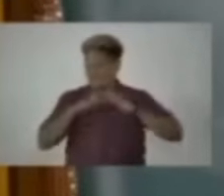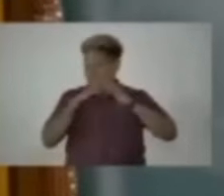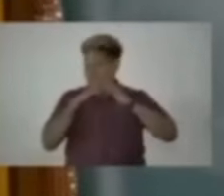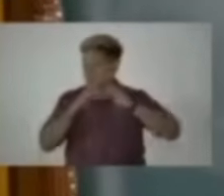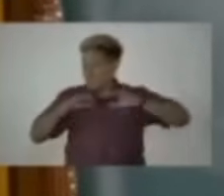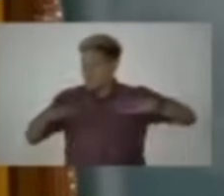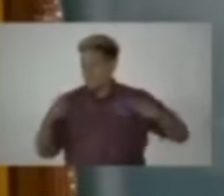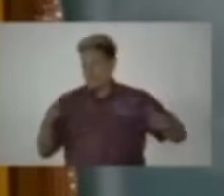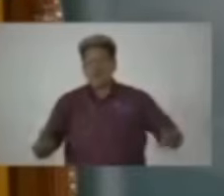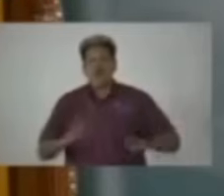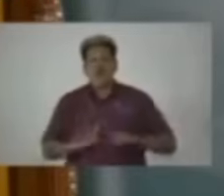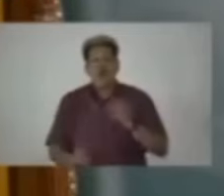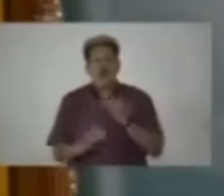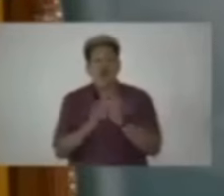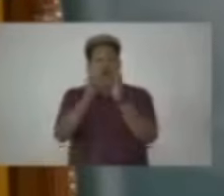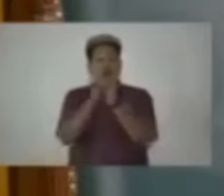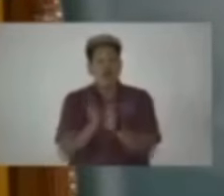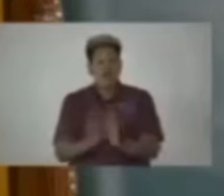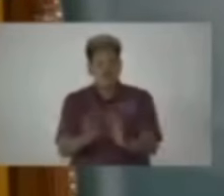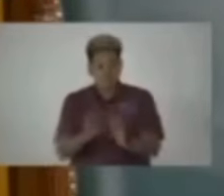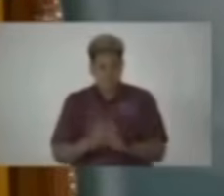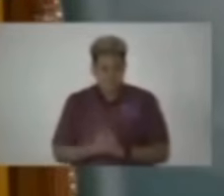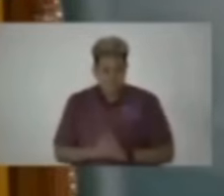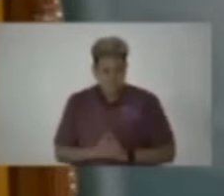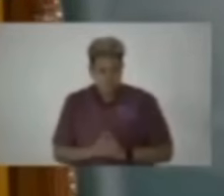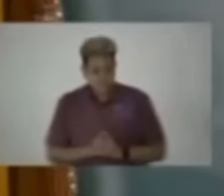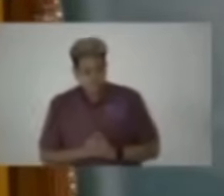enactment and amendment.